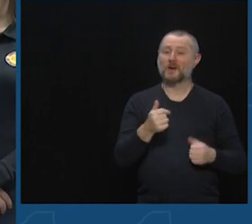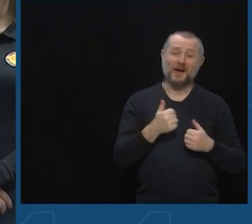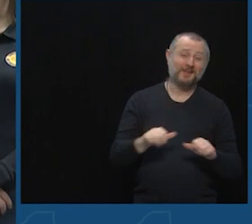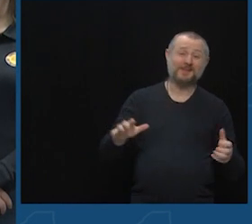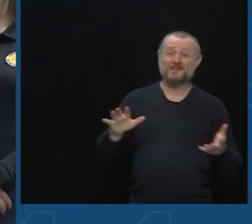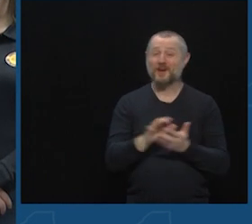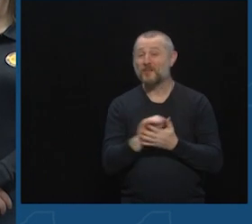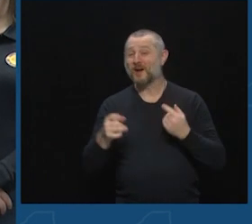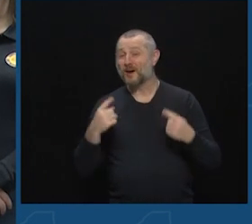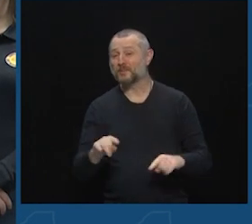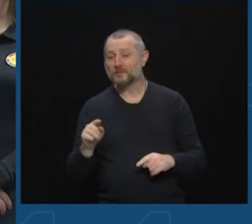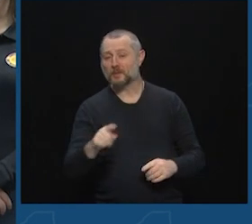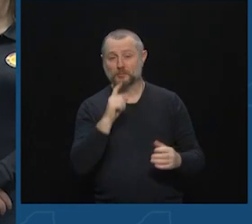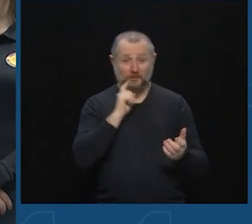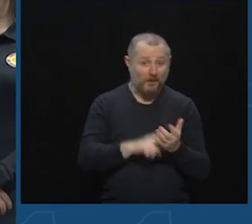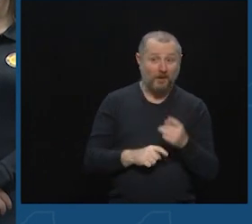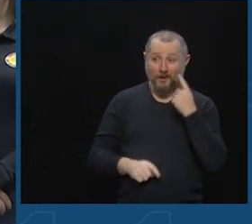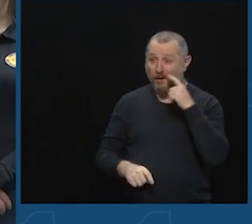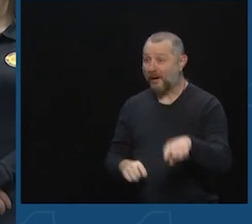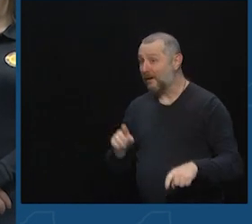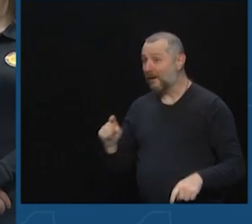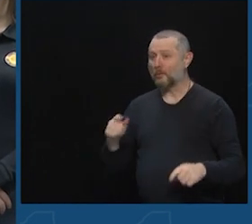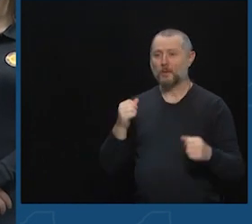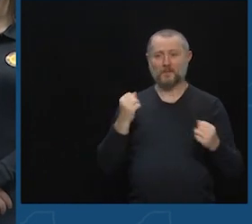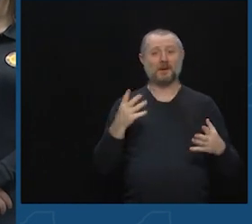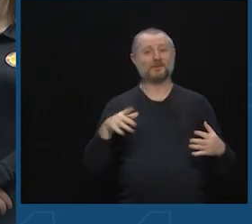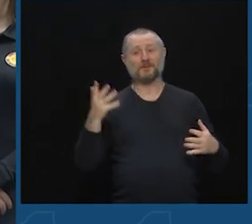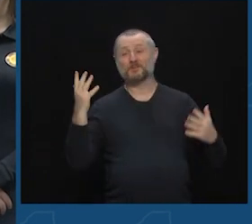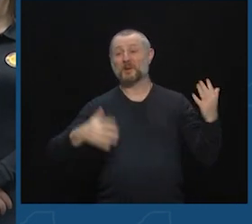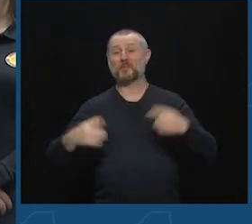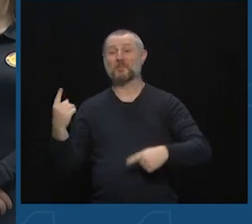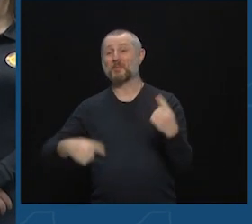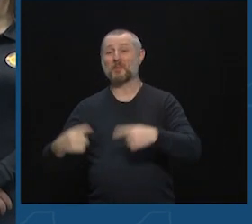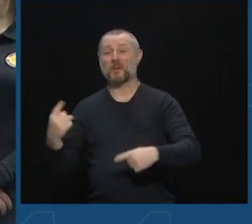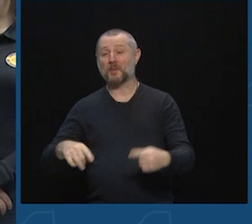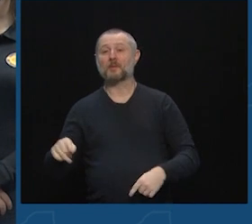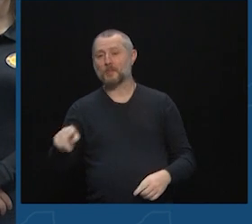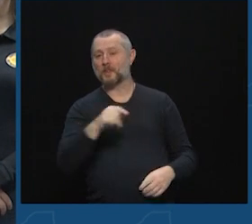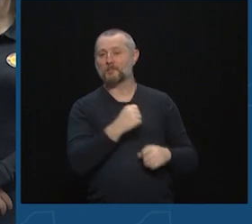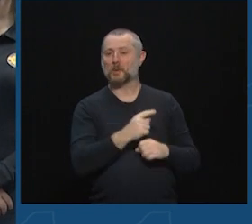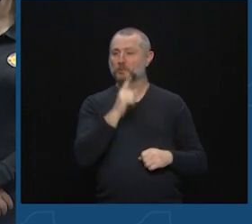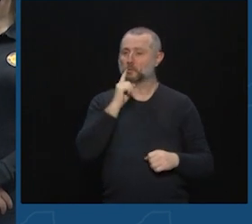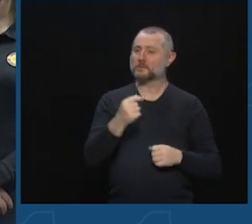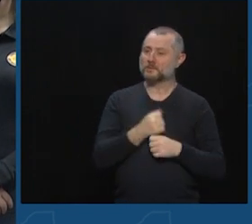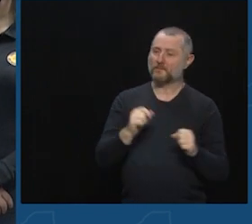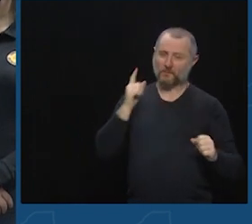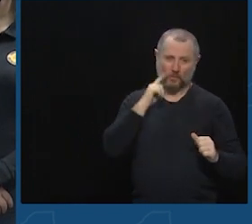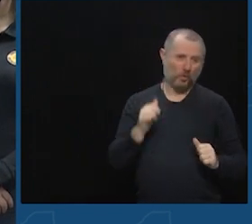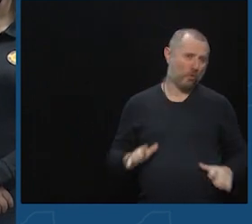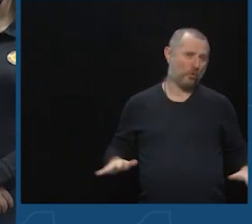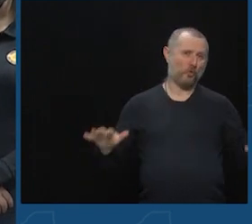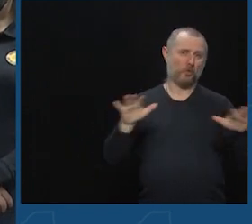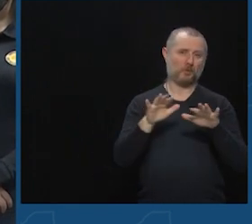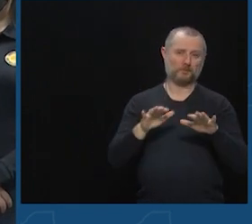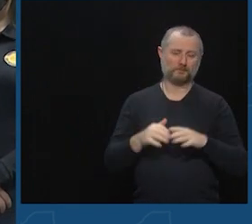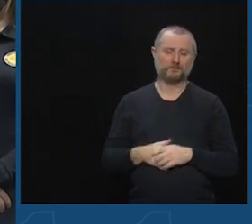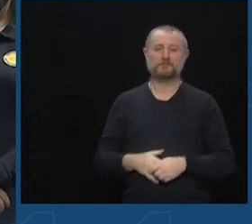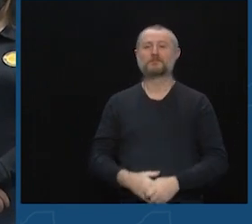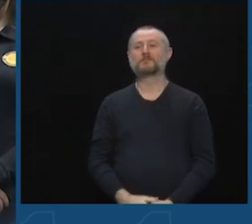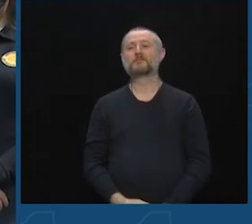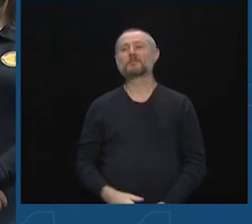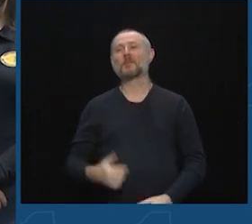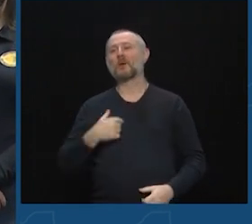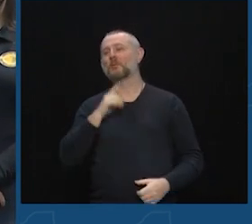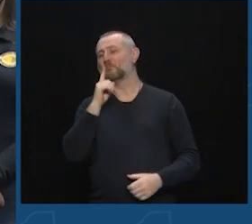there. There's been a lot of damaged trees in this, making sure there aren't any additional threats as we move forward. So I really appreciate